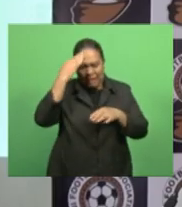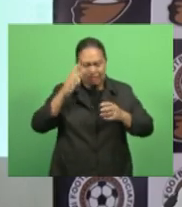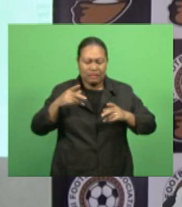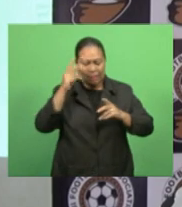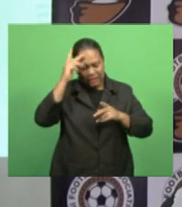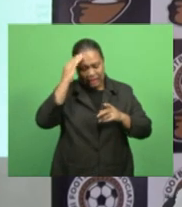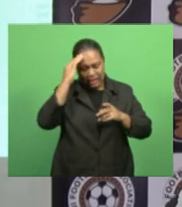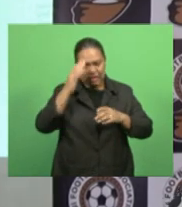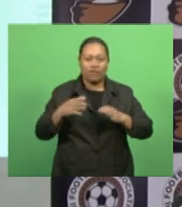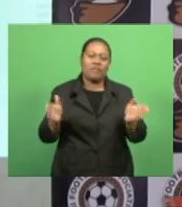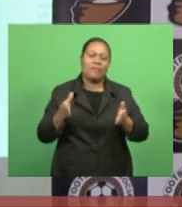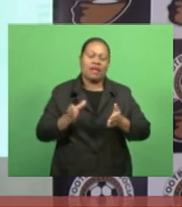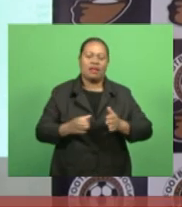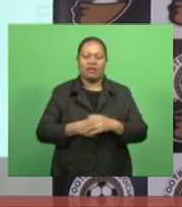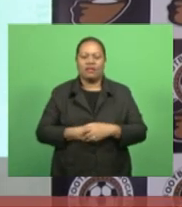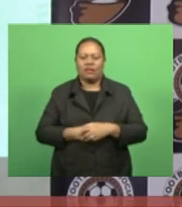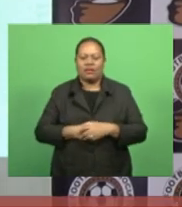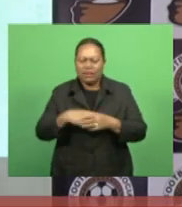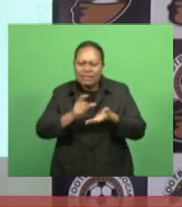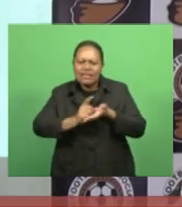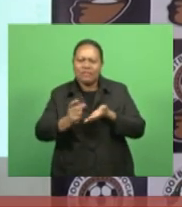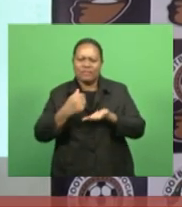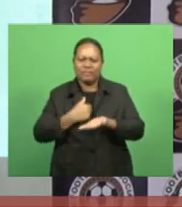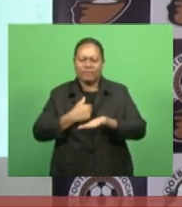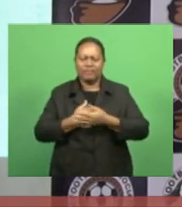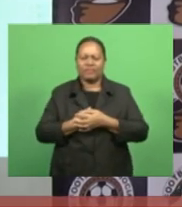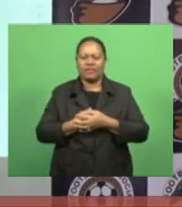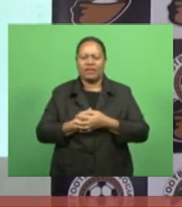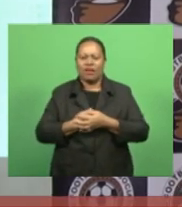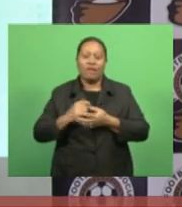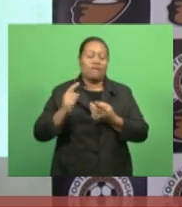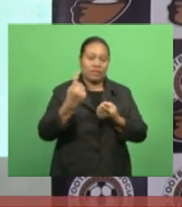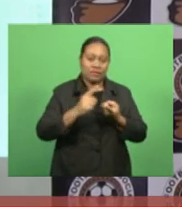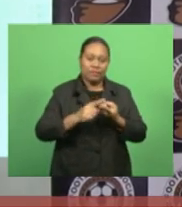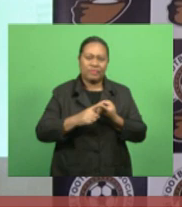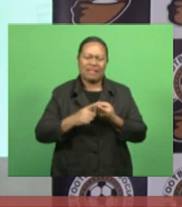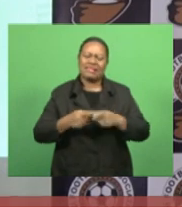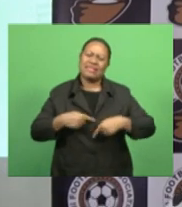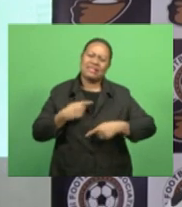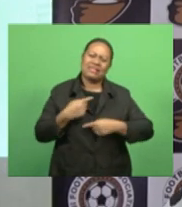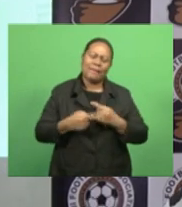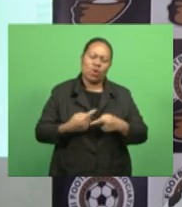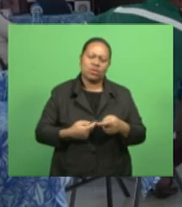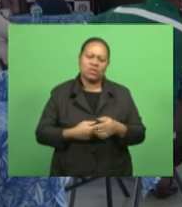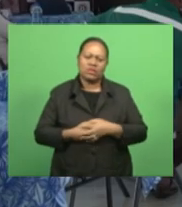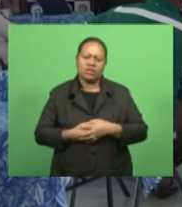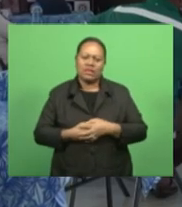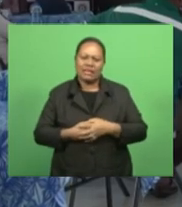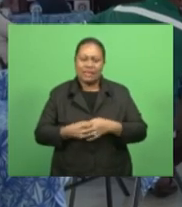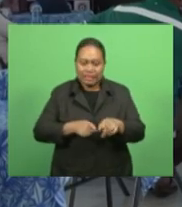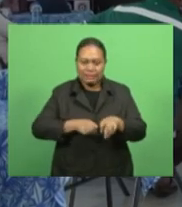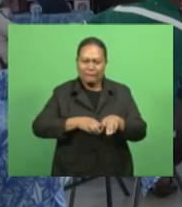players. It's actually rather clear for me. First of all, it's about speed of the